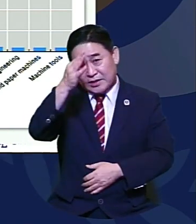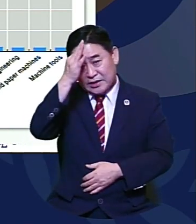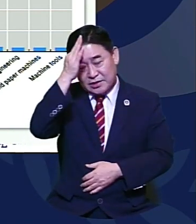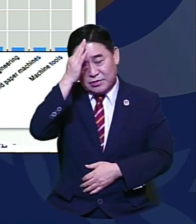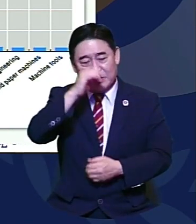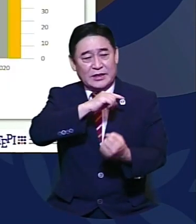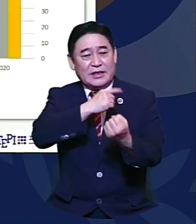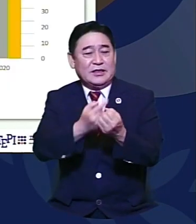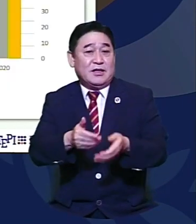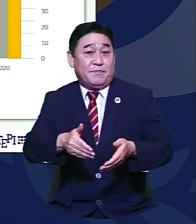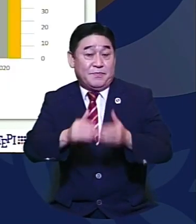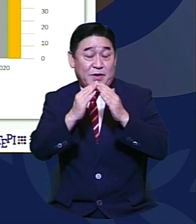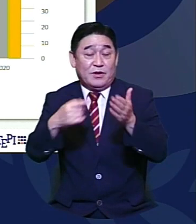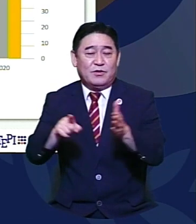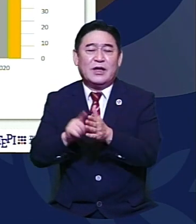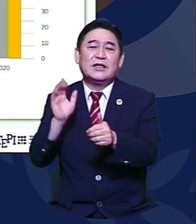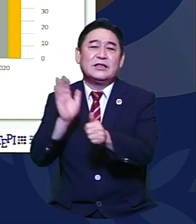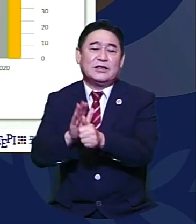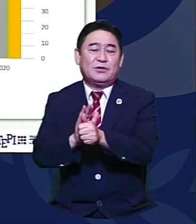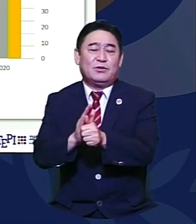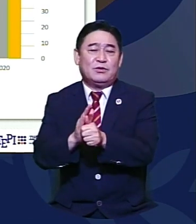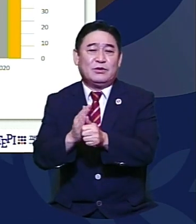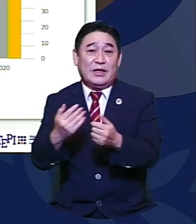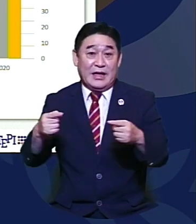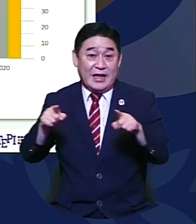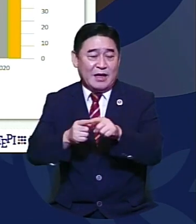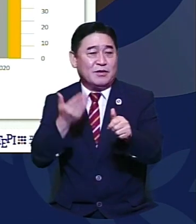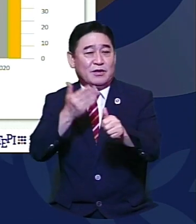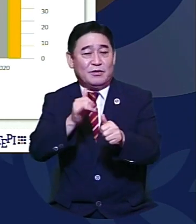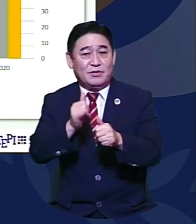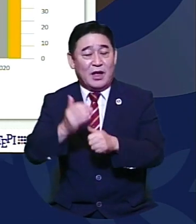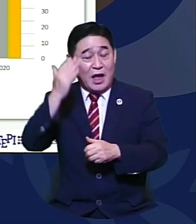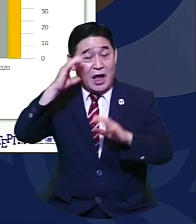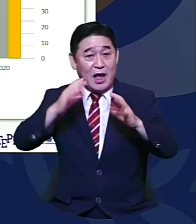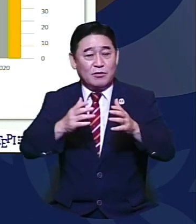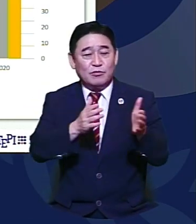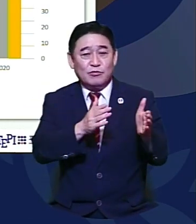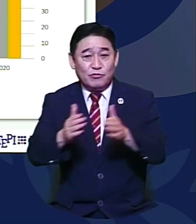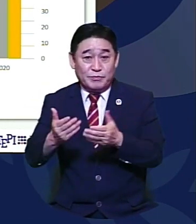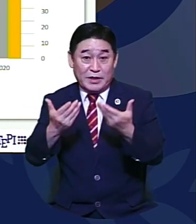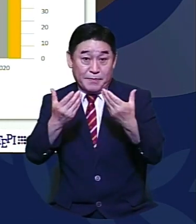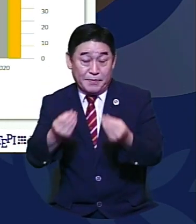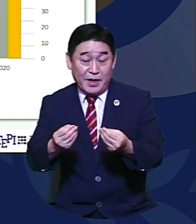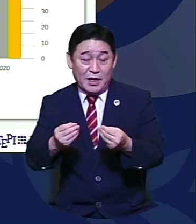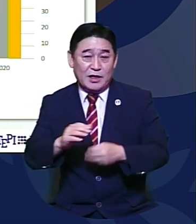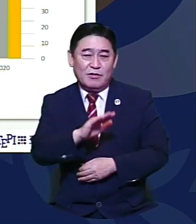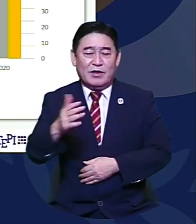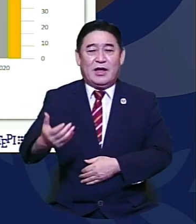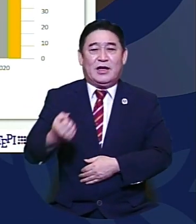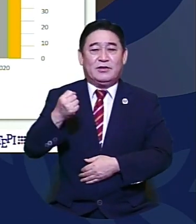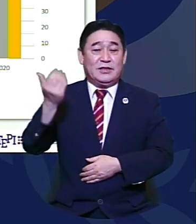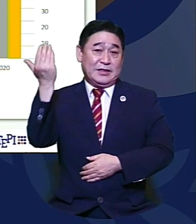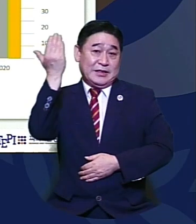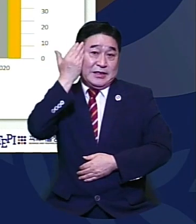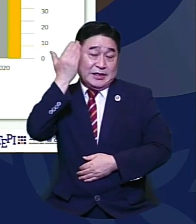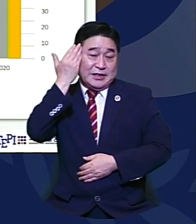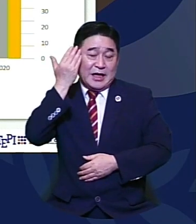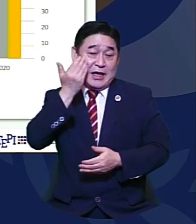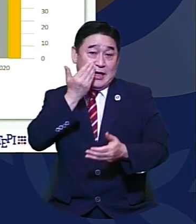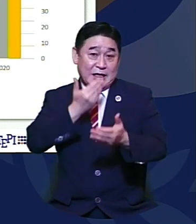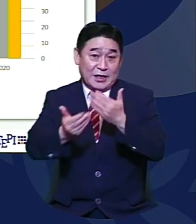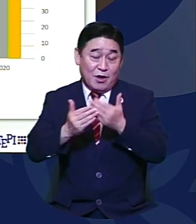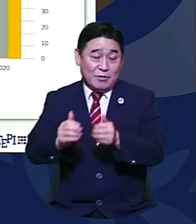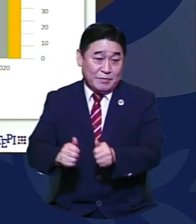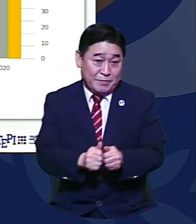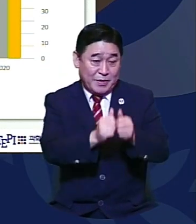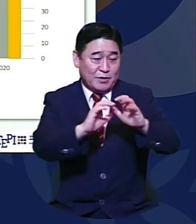building. And Korea is ready to share our knowledge and our experience with our partner